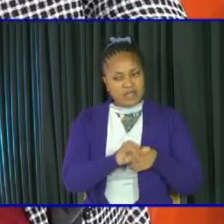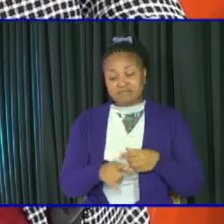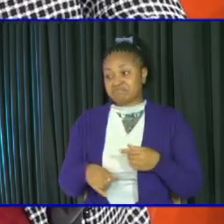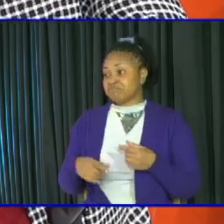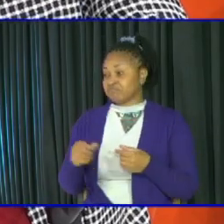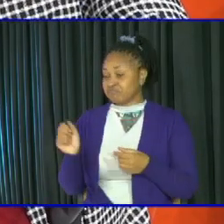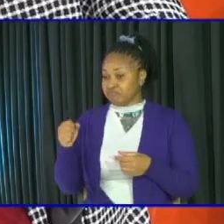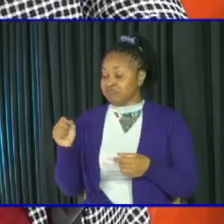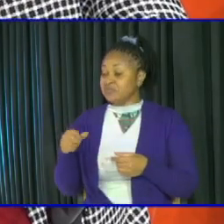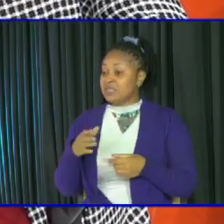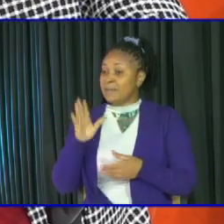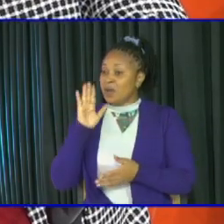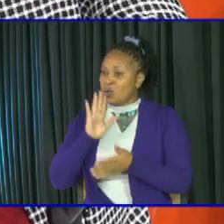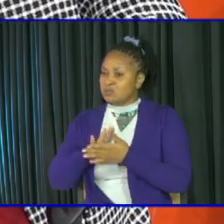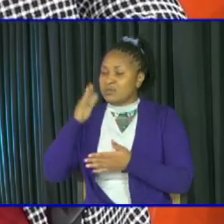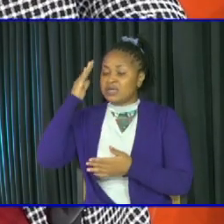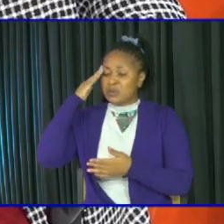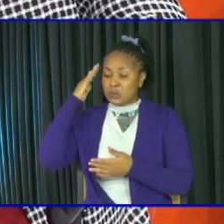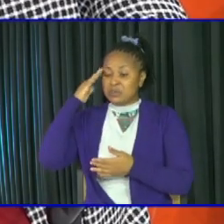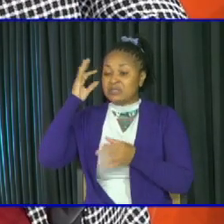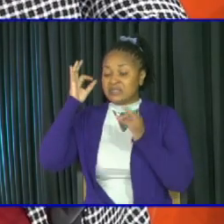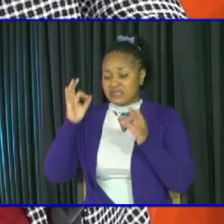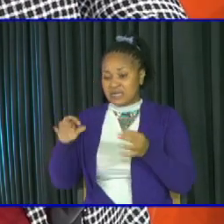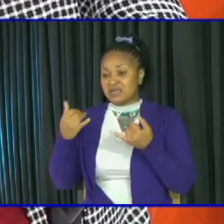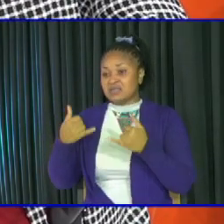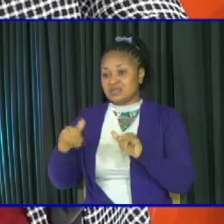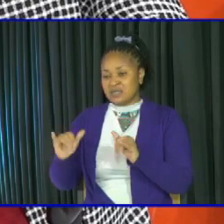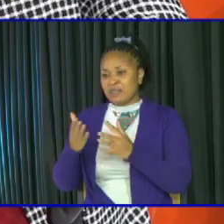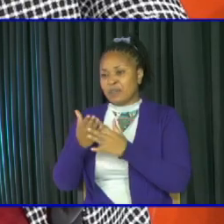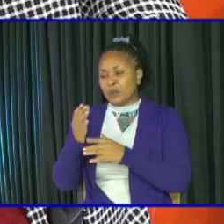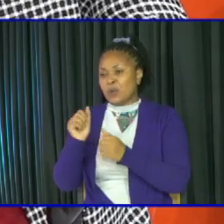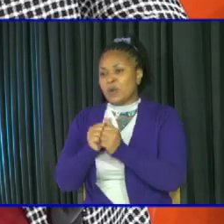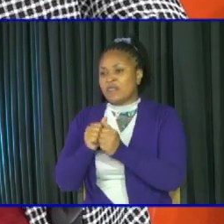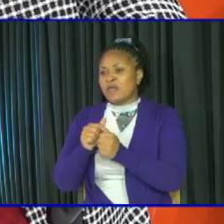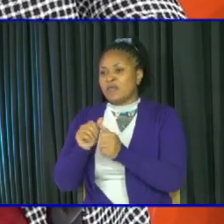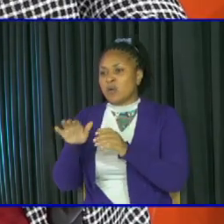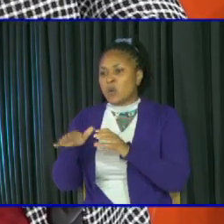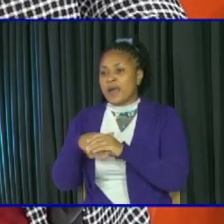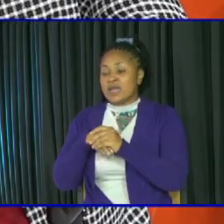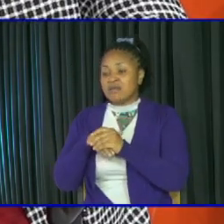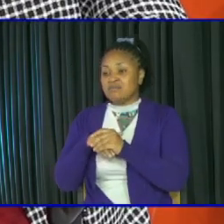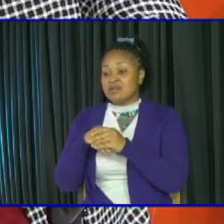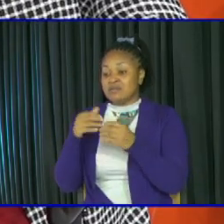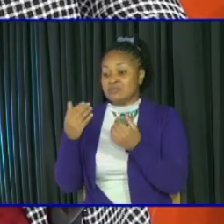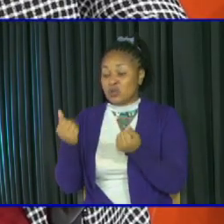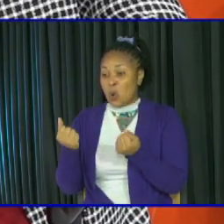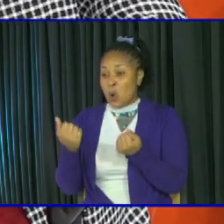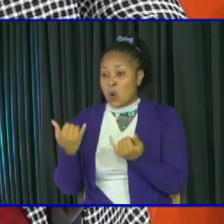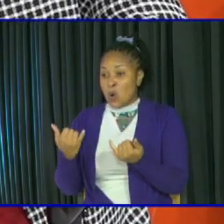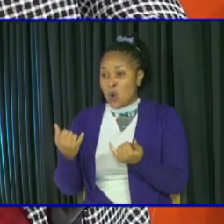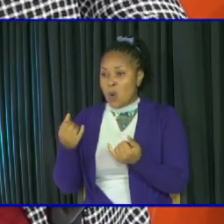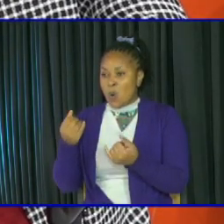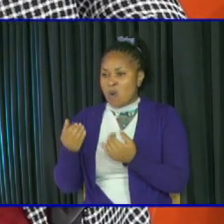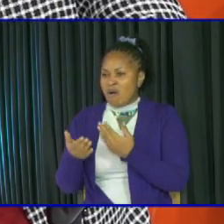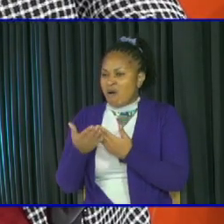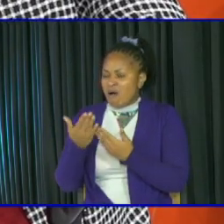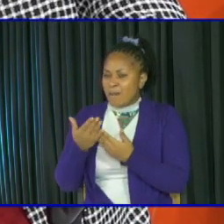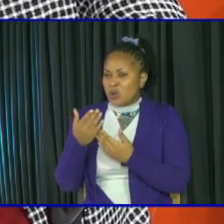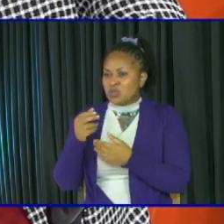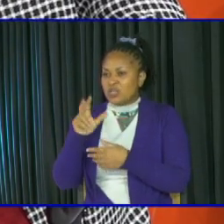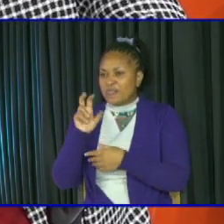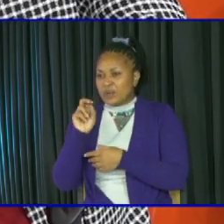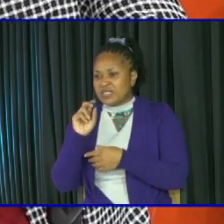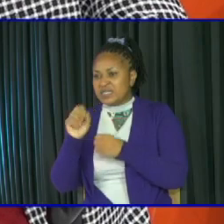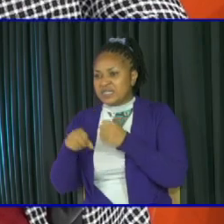knew and he decided to still go through with the wedding. And we are going 30-odd years now. We, you know, the whole of the moon, we're